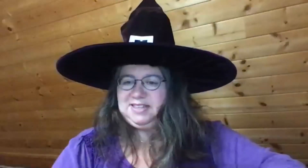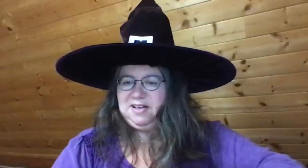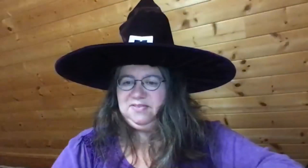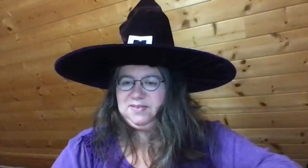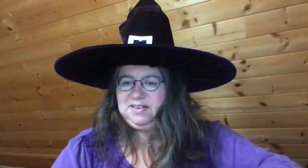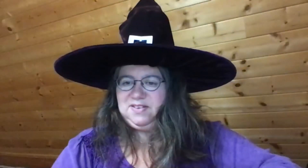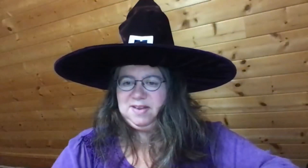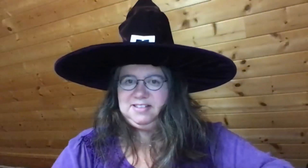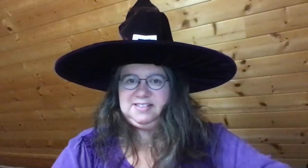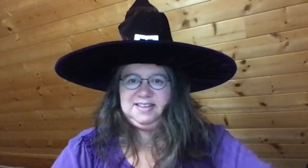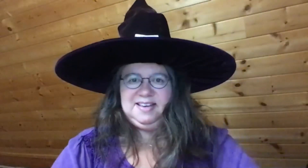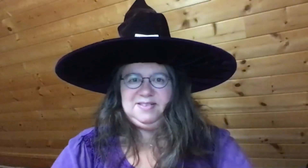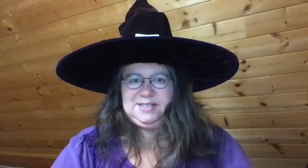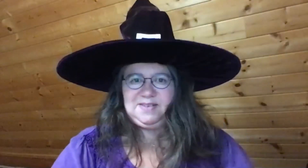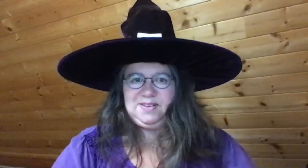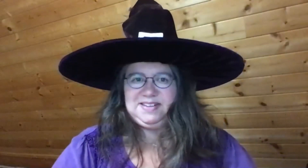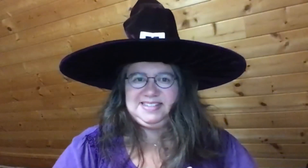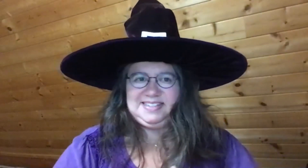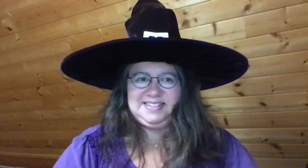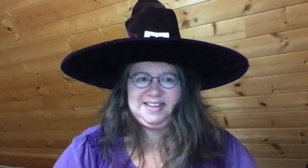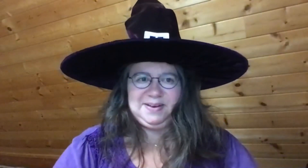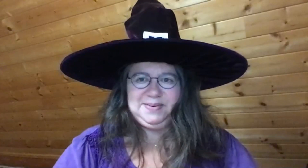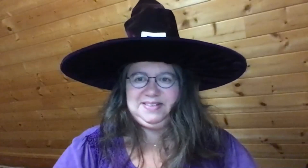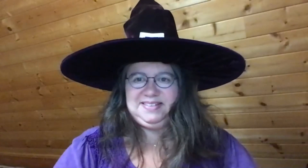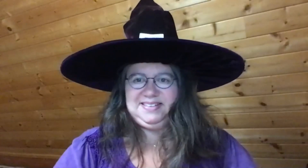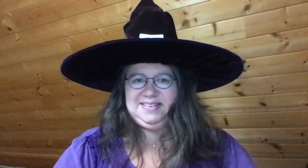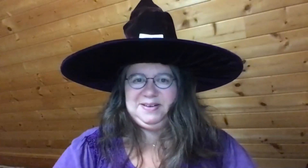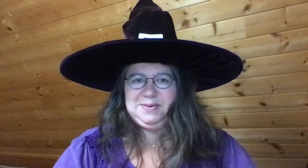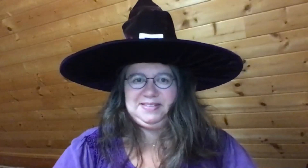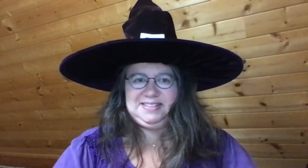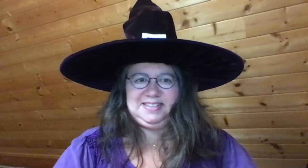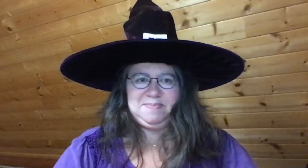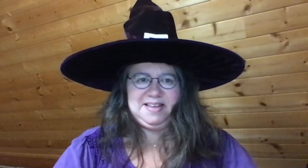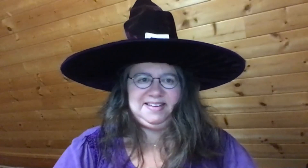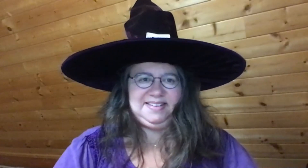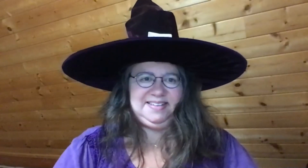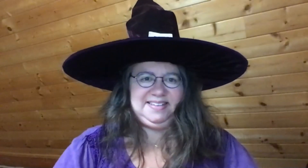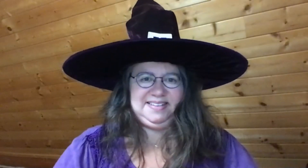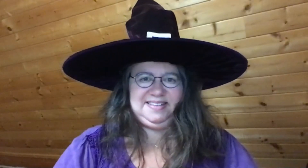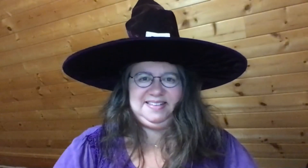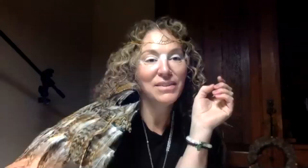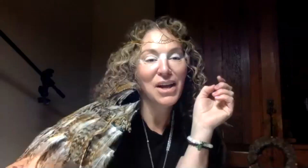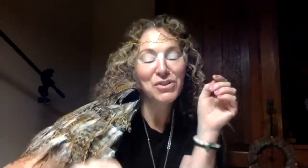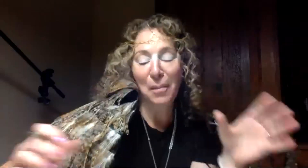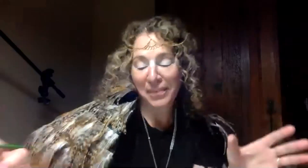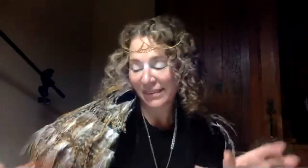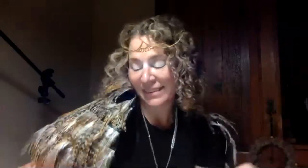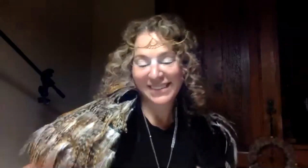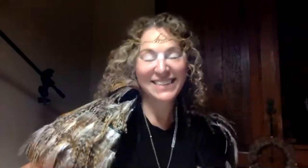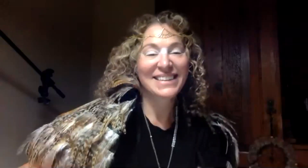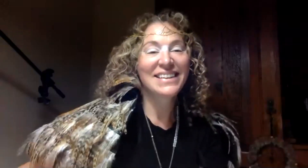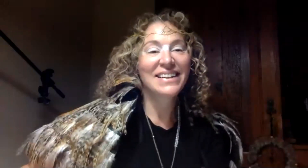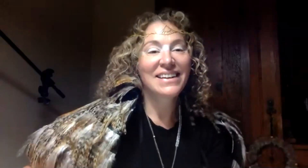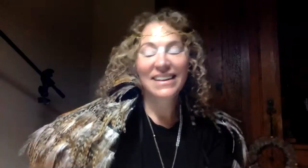about yourself. You've got a few minutes. There's several of us still to go. Who wants to jump in? Okay, I'll jump.